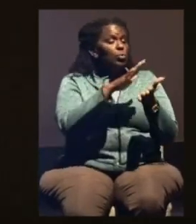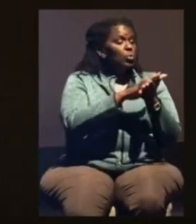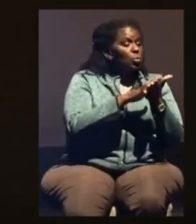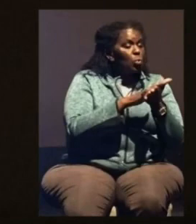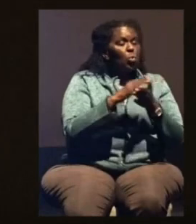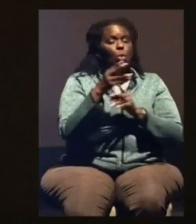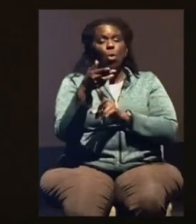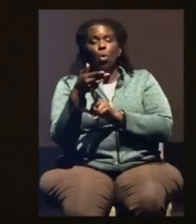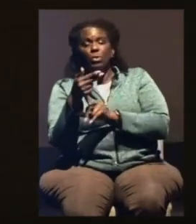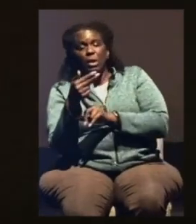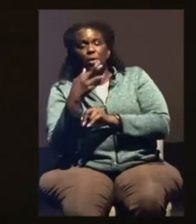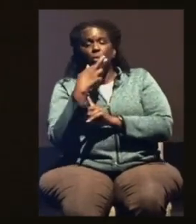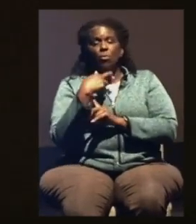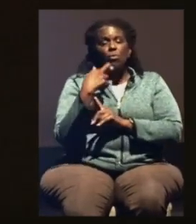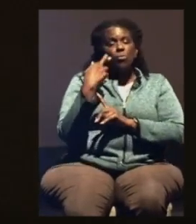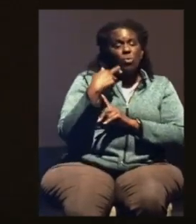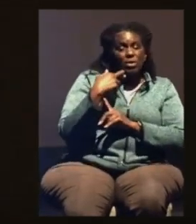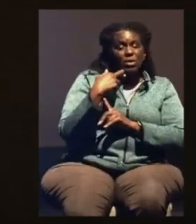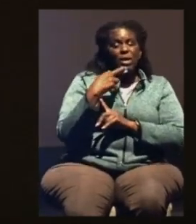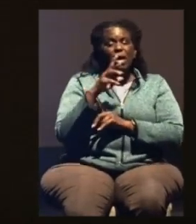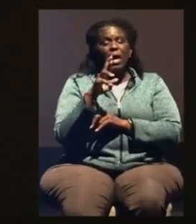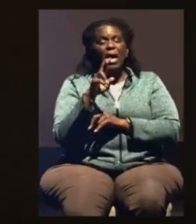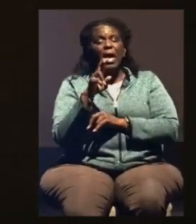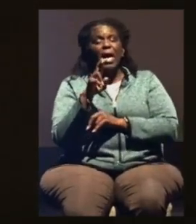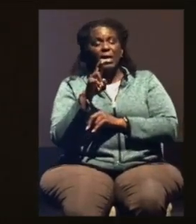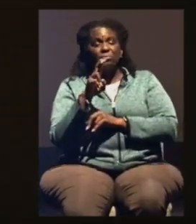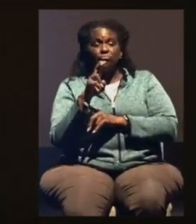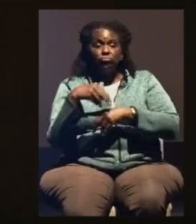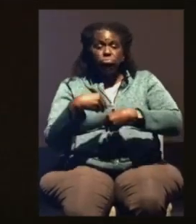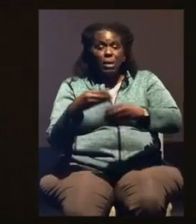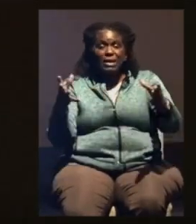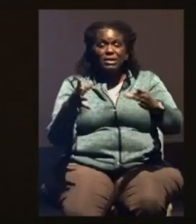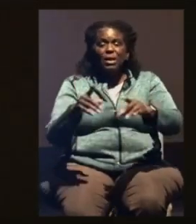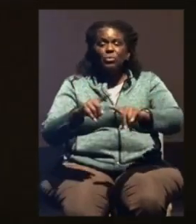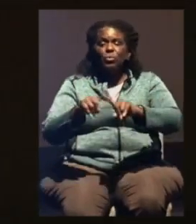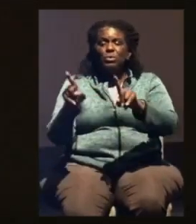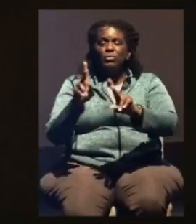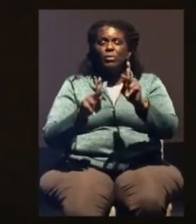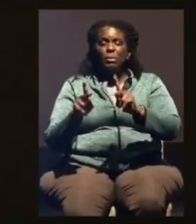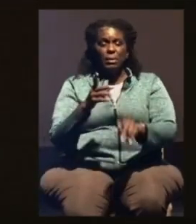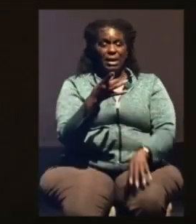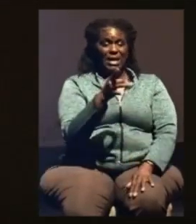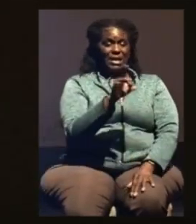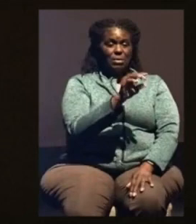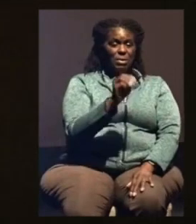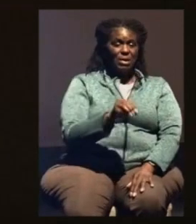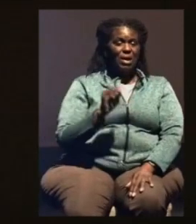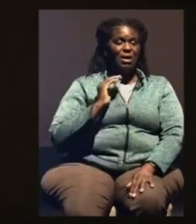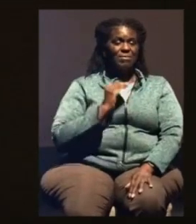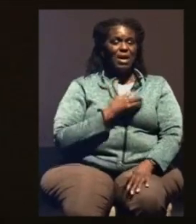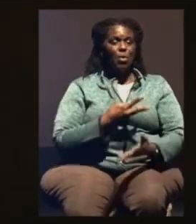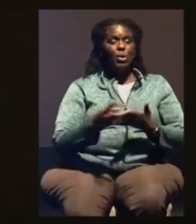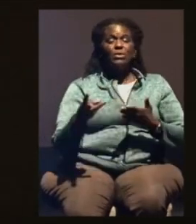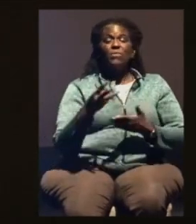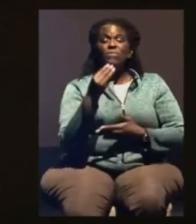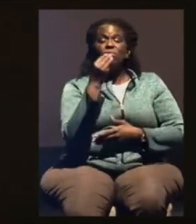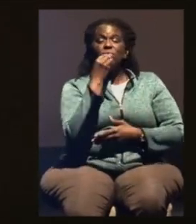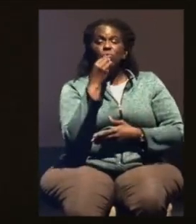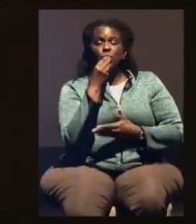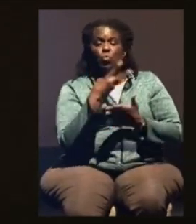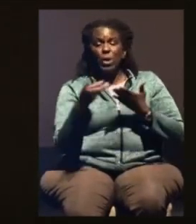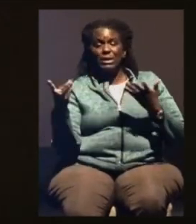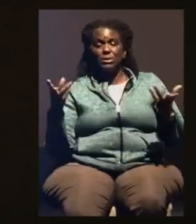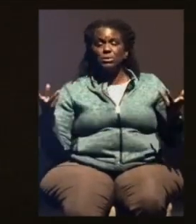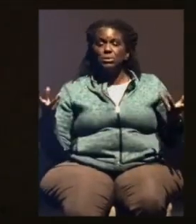and restaurants and to repurpose or redistribute it. About what 18% of what's in our landfills is just food waste.